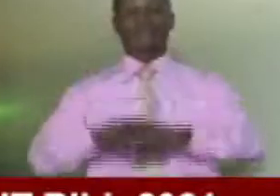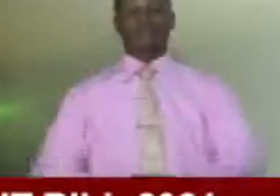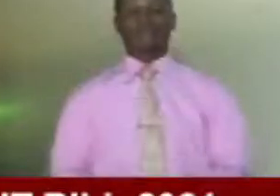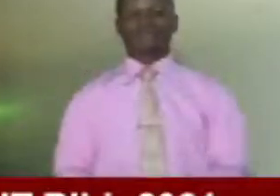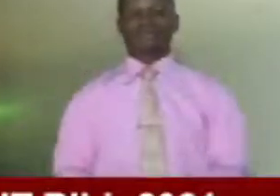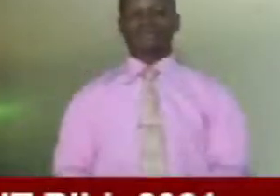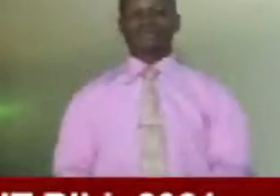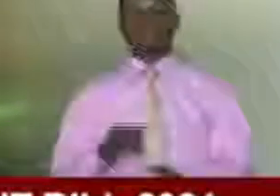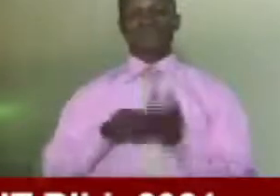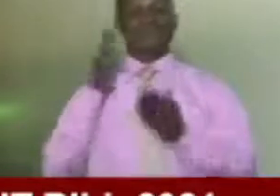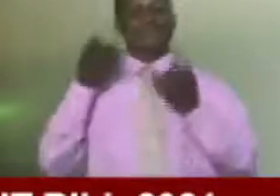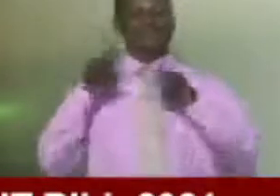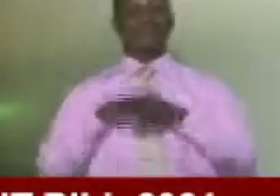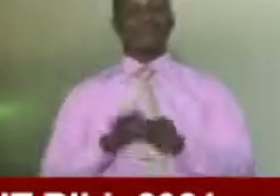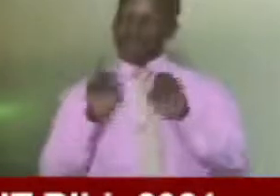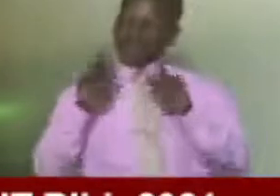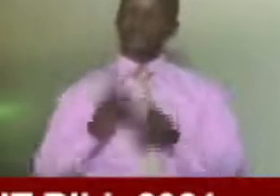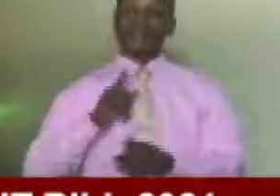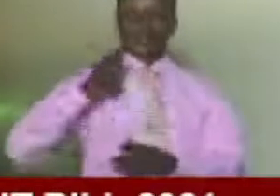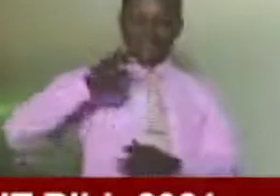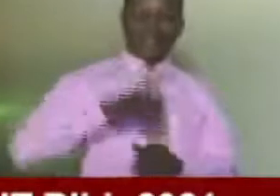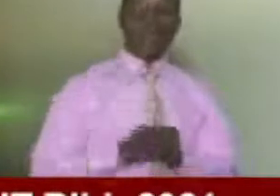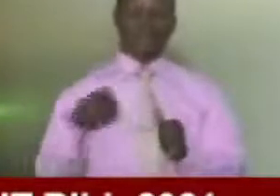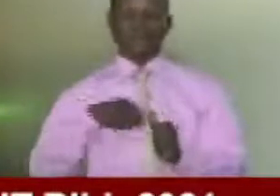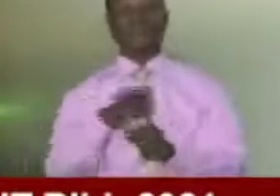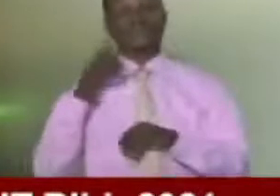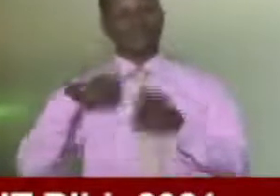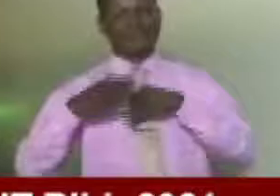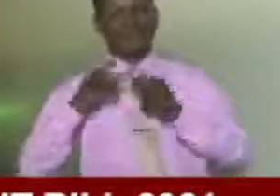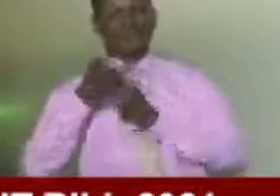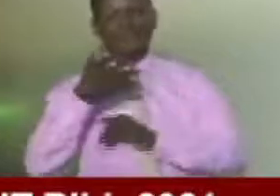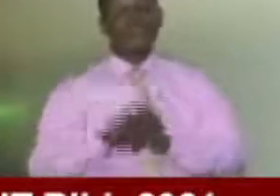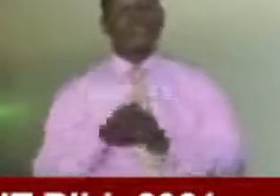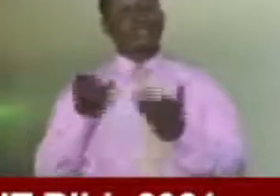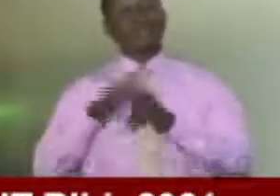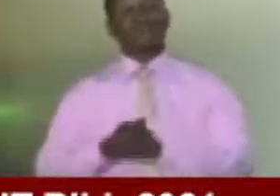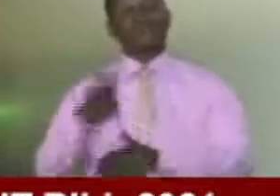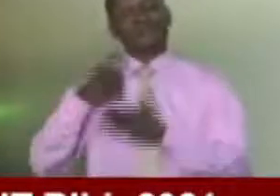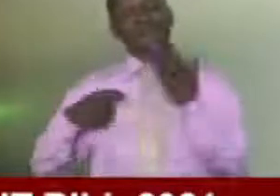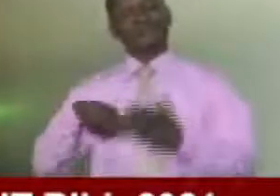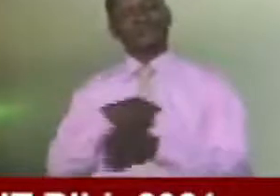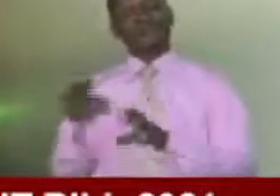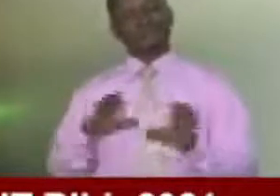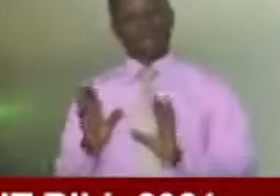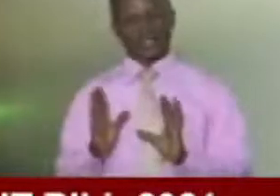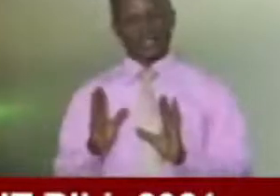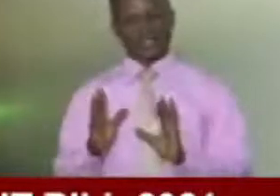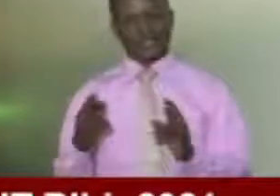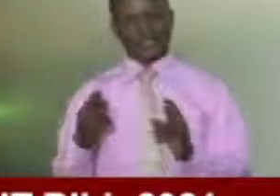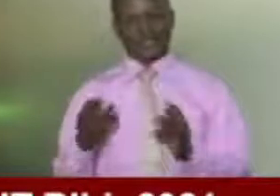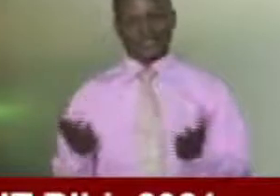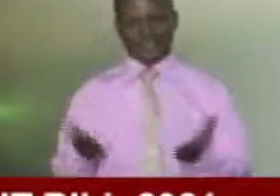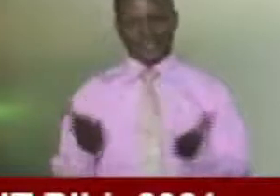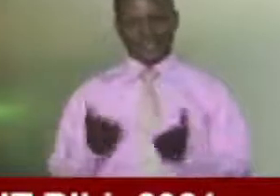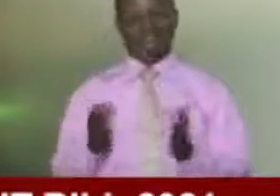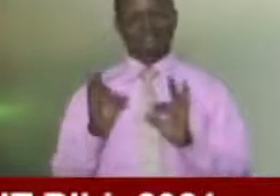here tonight. I'll get your final take because what we are doing is we're warming the environment. The room is getting warm, and